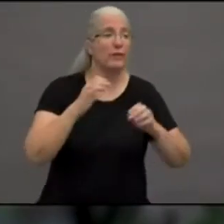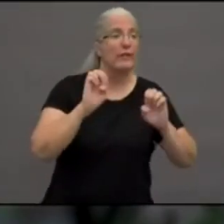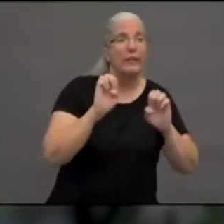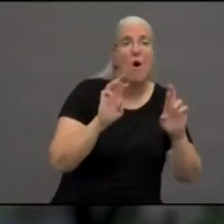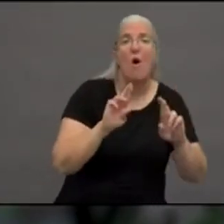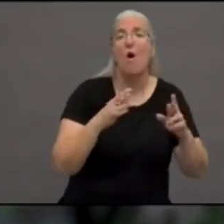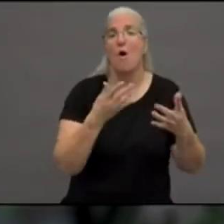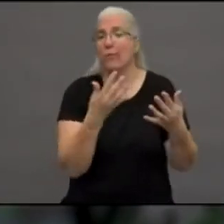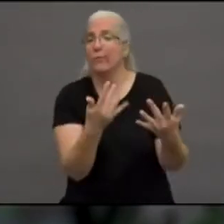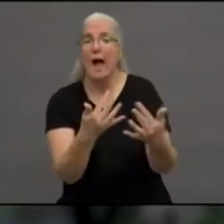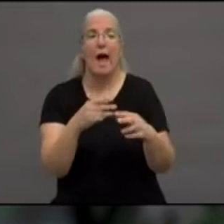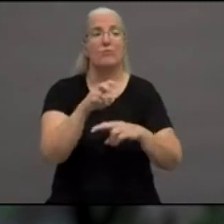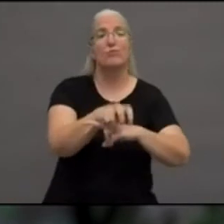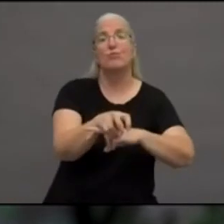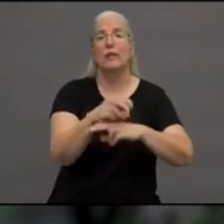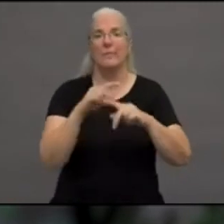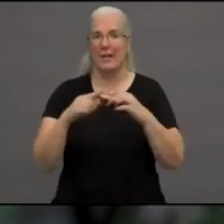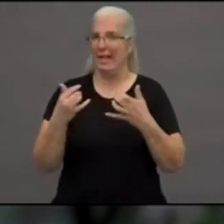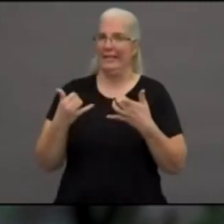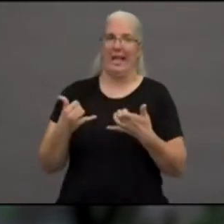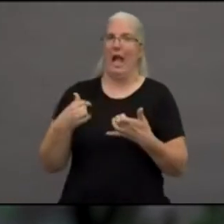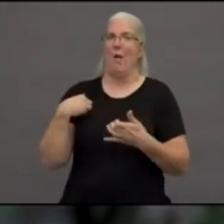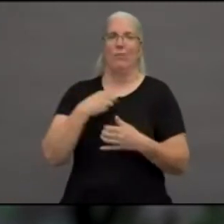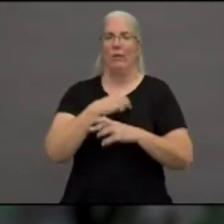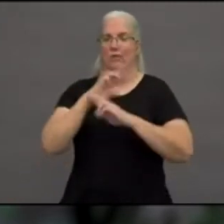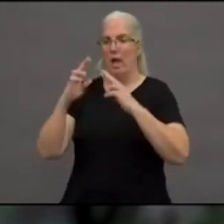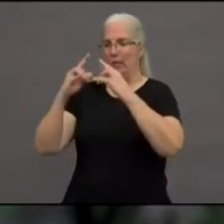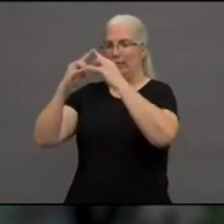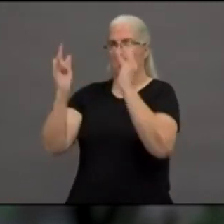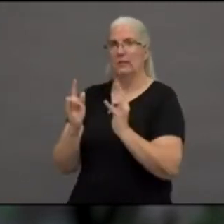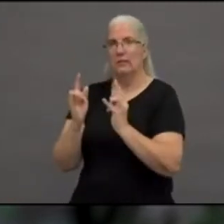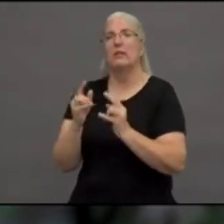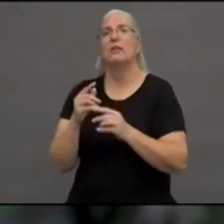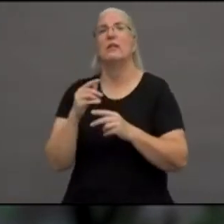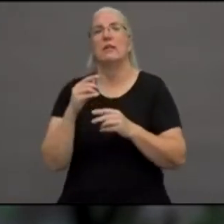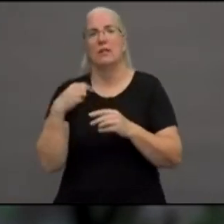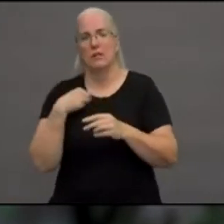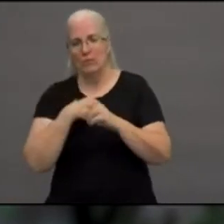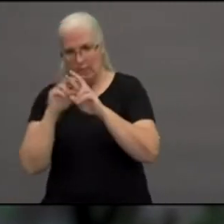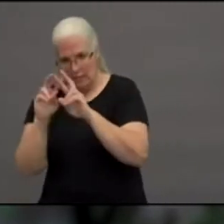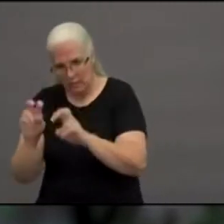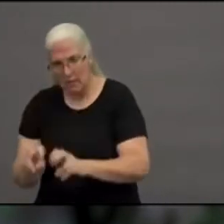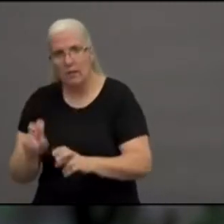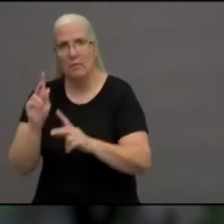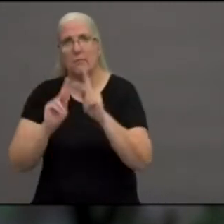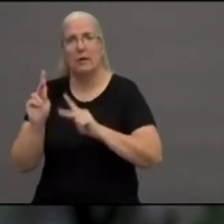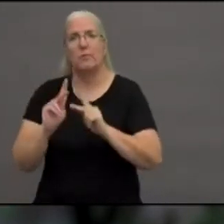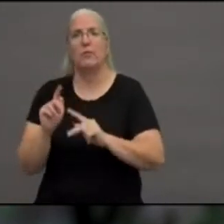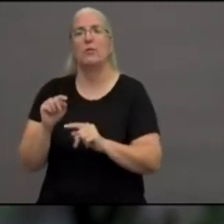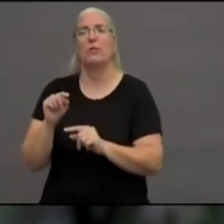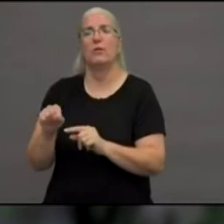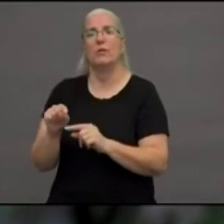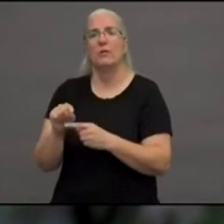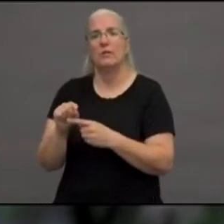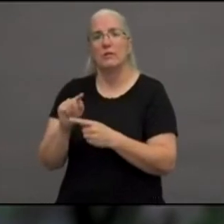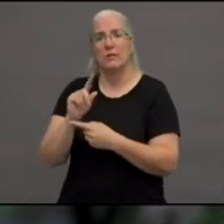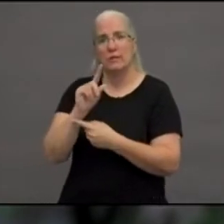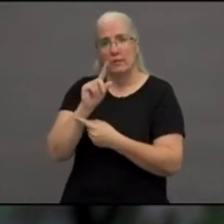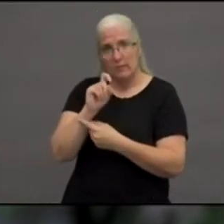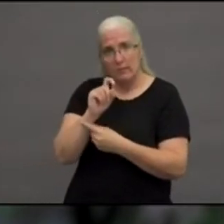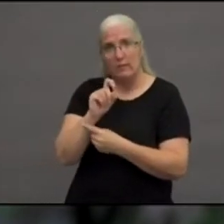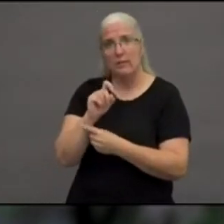can quickly assess patients for any what we call ILI symptoms, influenza-like